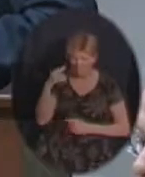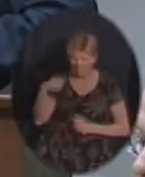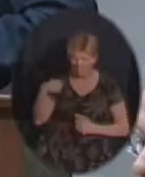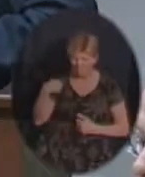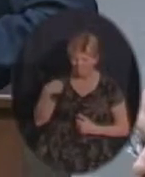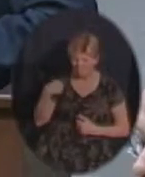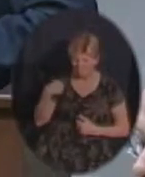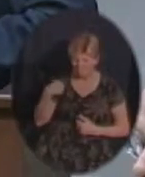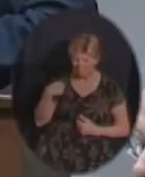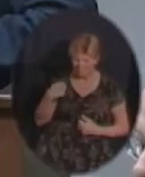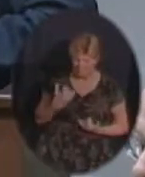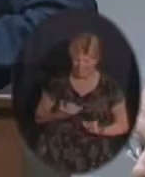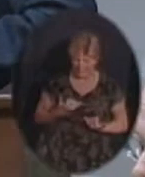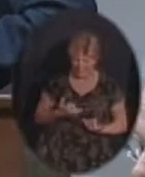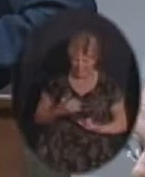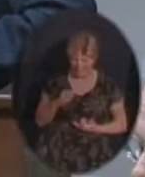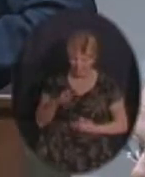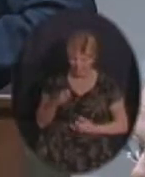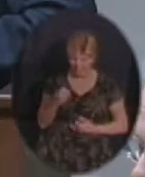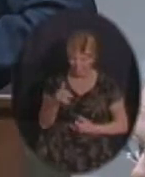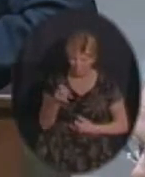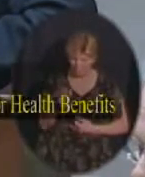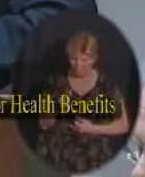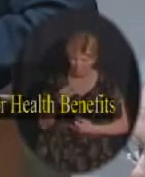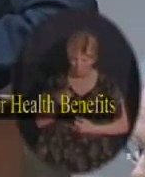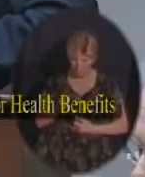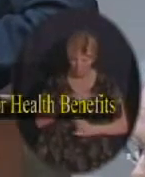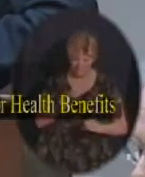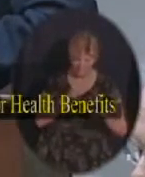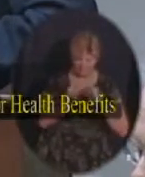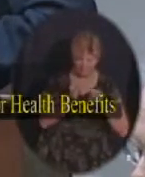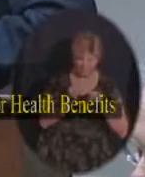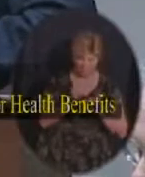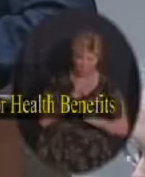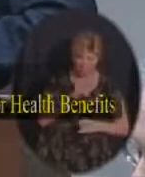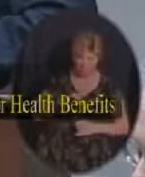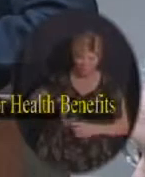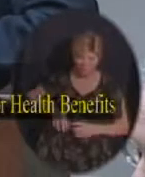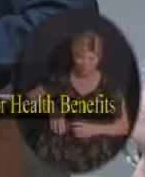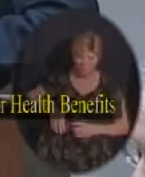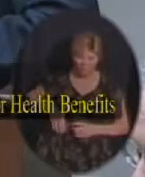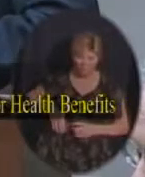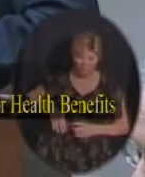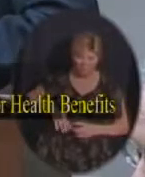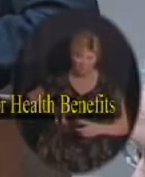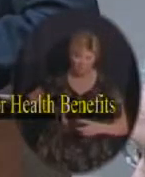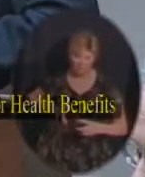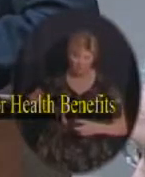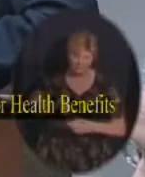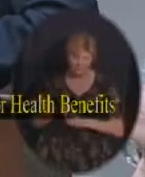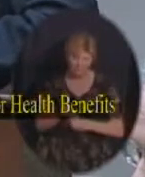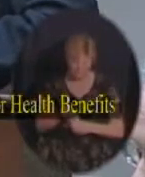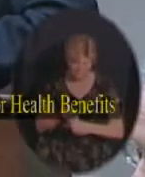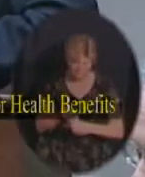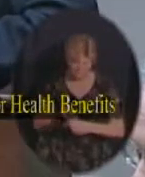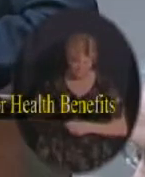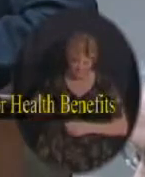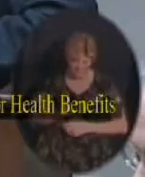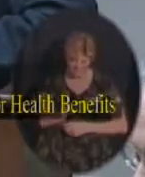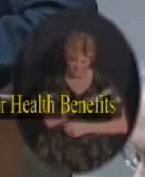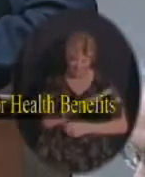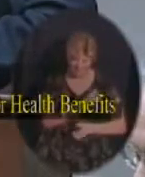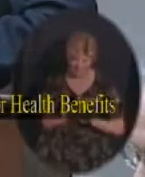interviewed, they are investing in staff, they're investing in talent, and they have